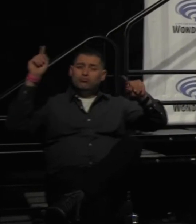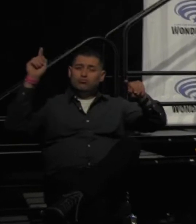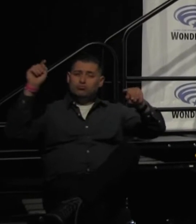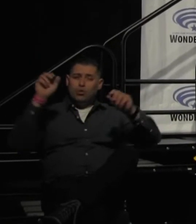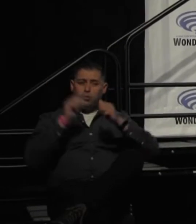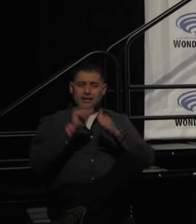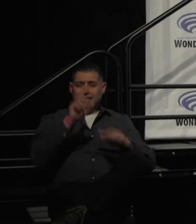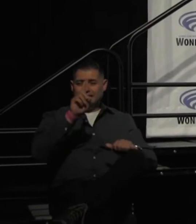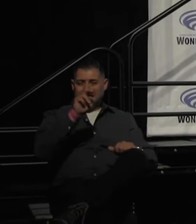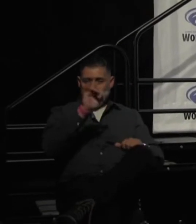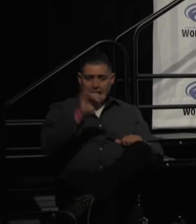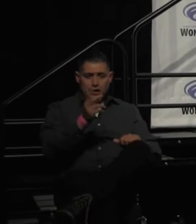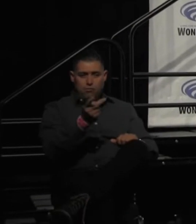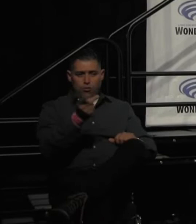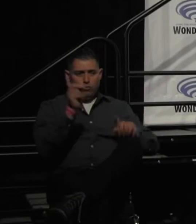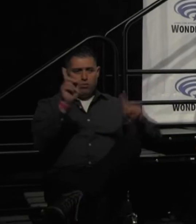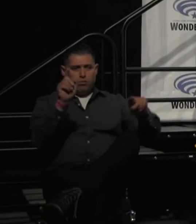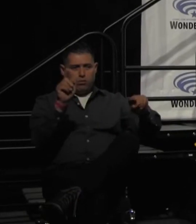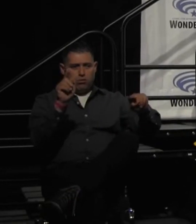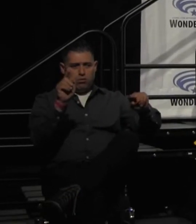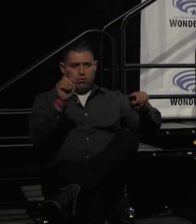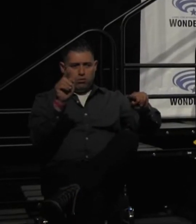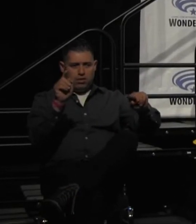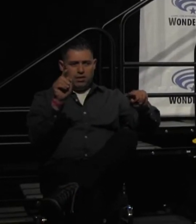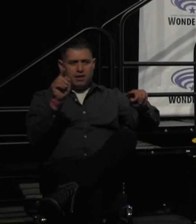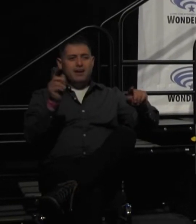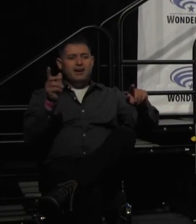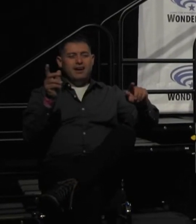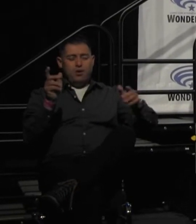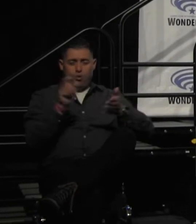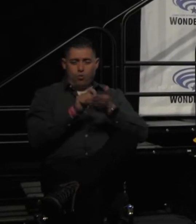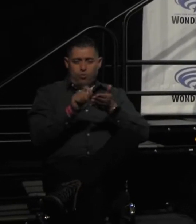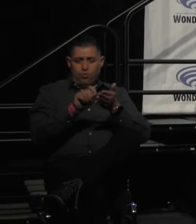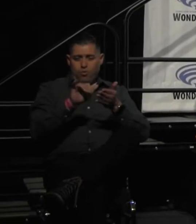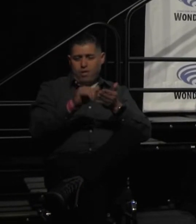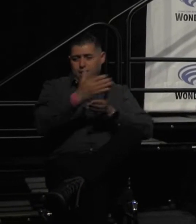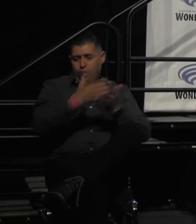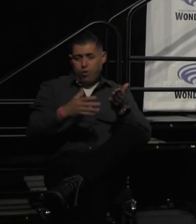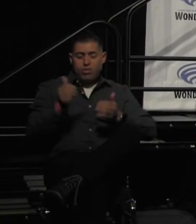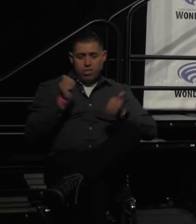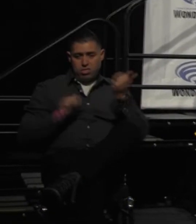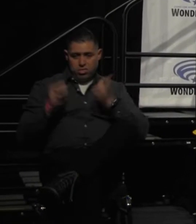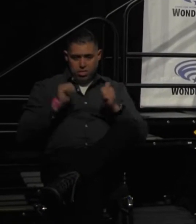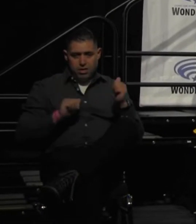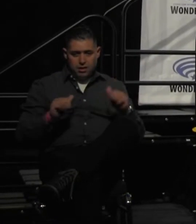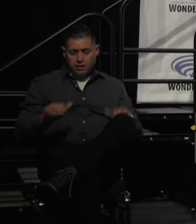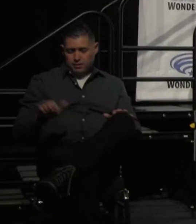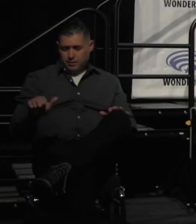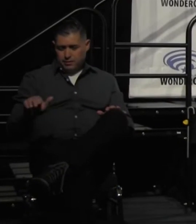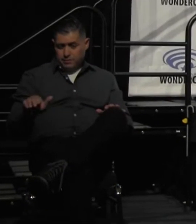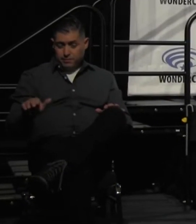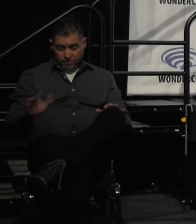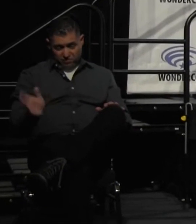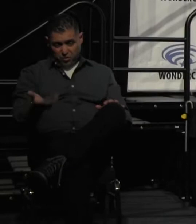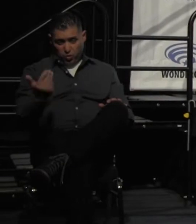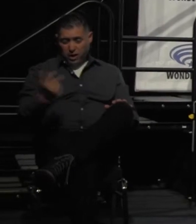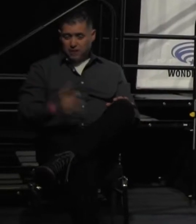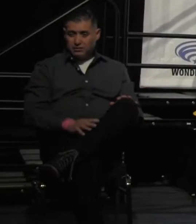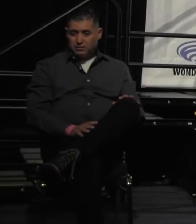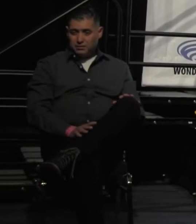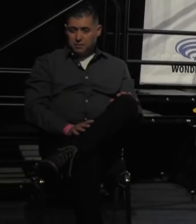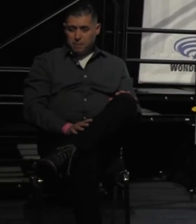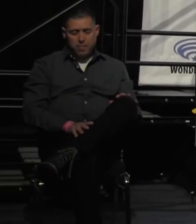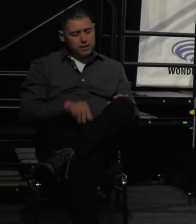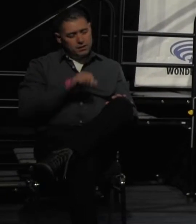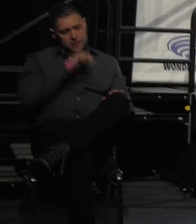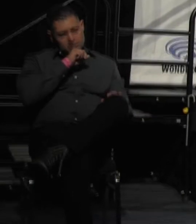Danny and her, and so when we wrote that part, it was, hey, do your thing, you know. I